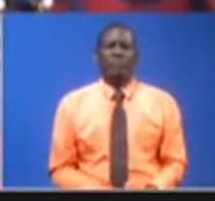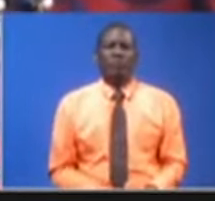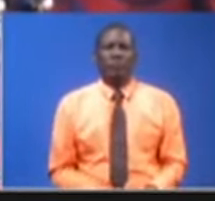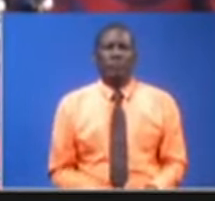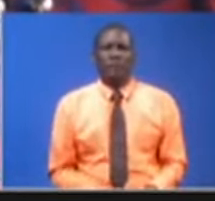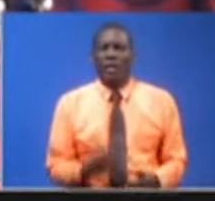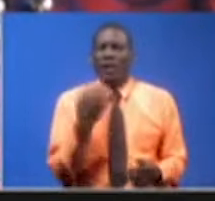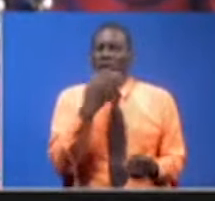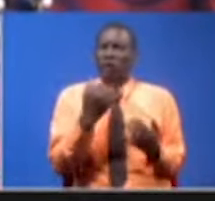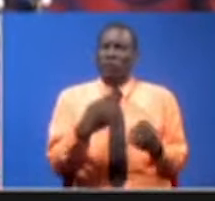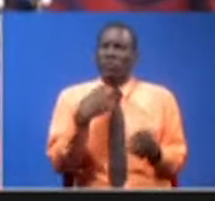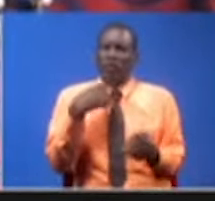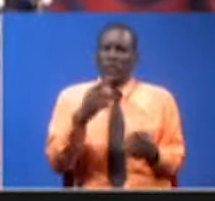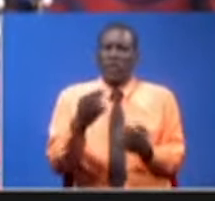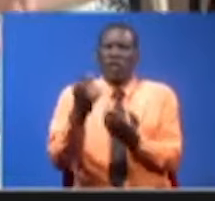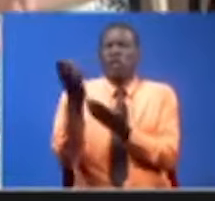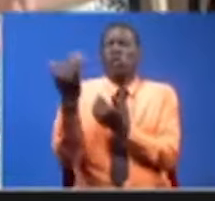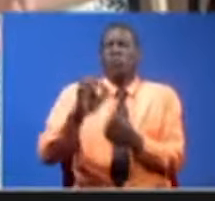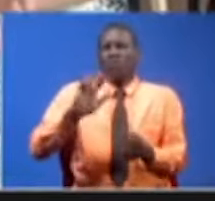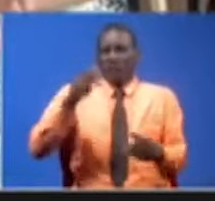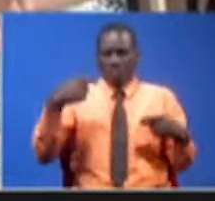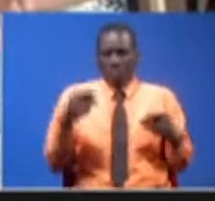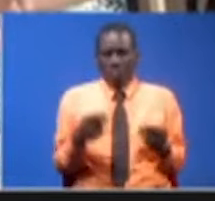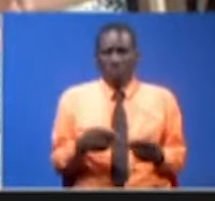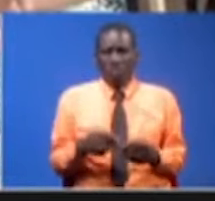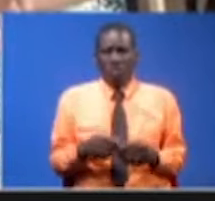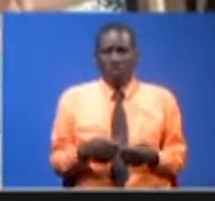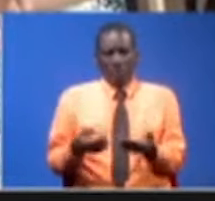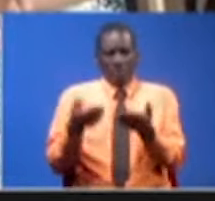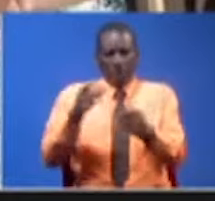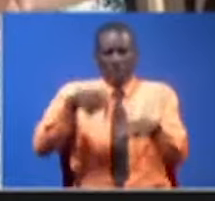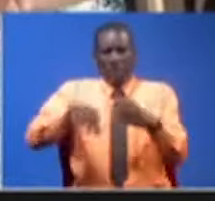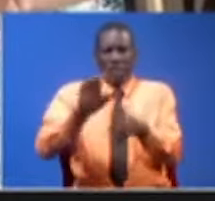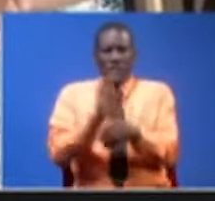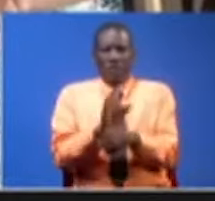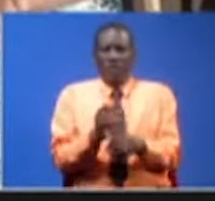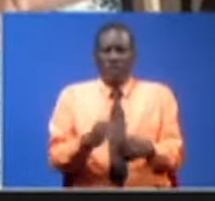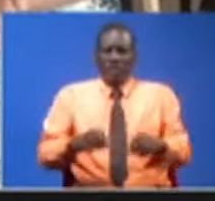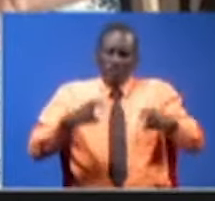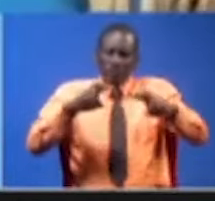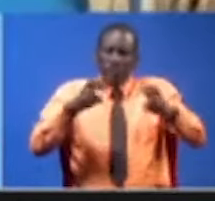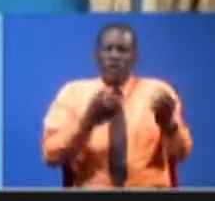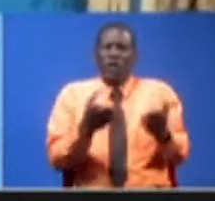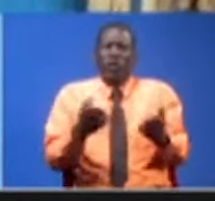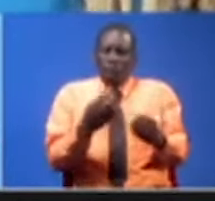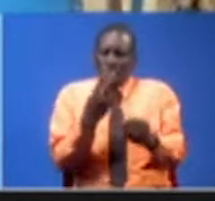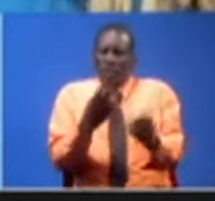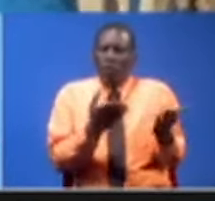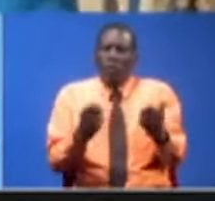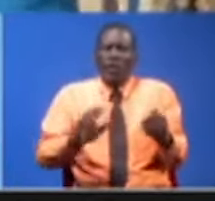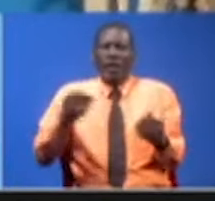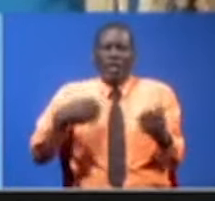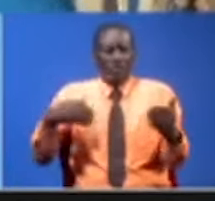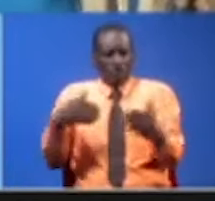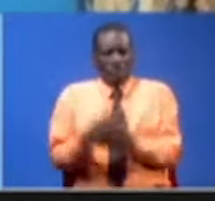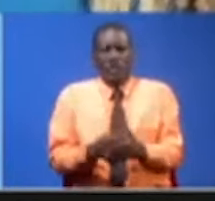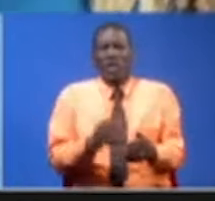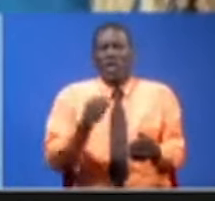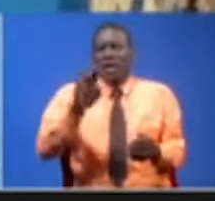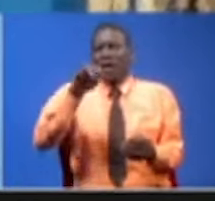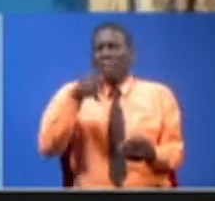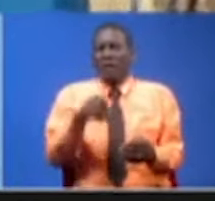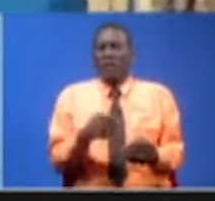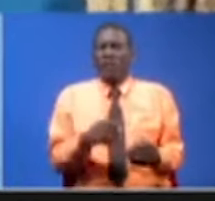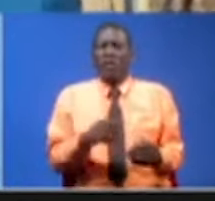Gachagua now says the hope for Kenyans remains in the church. Tukiangalia pahali Kenya imefika, wabunge wamenyamazishwa, isipokuwa